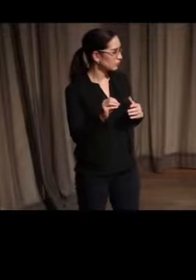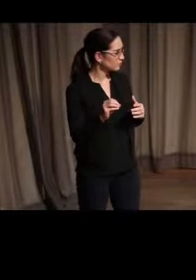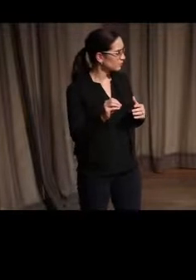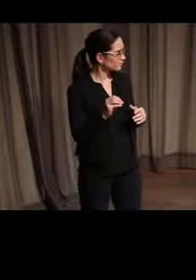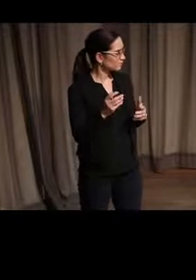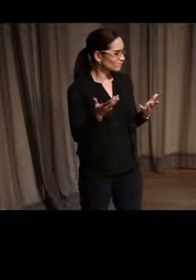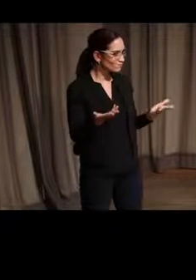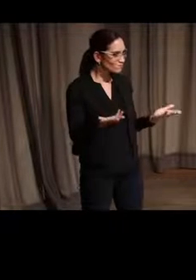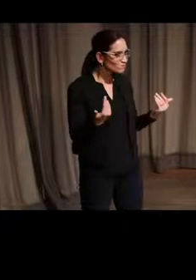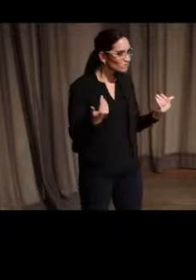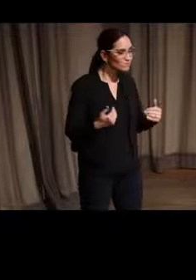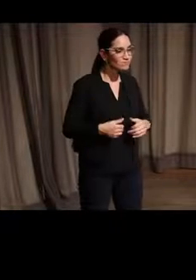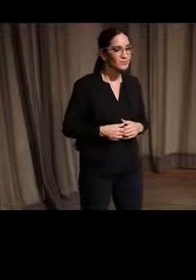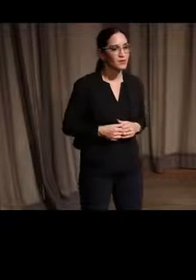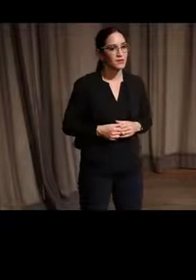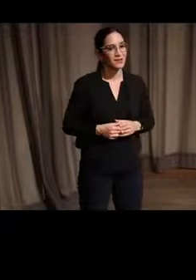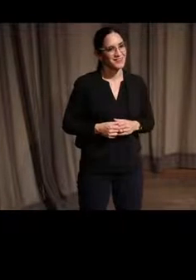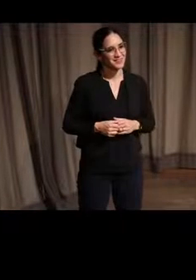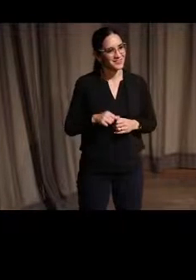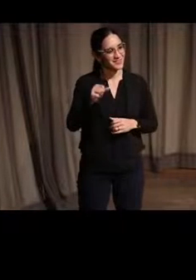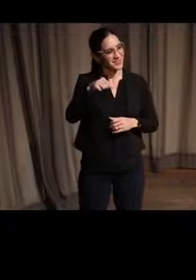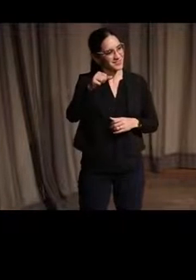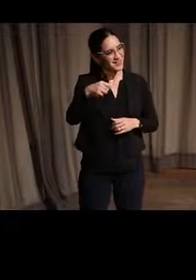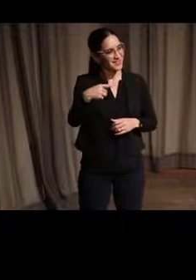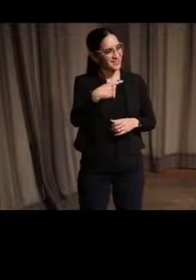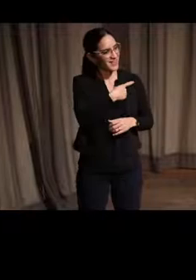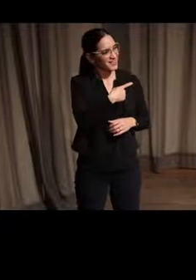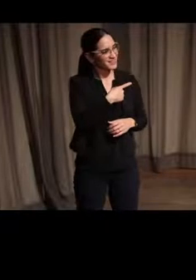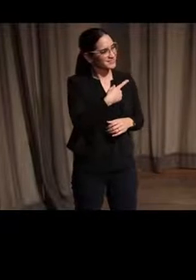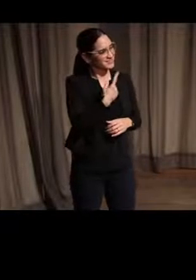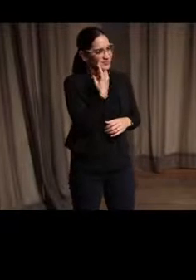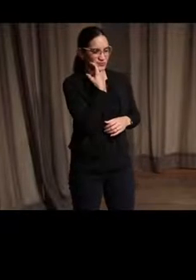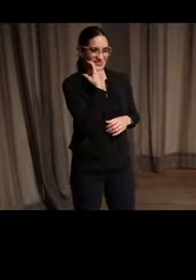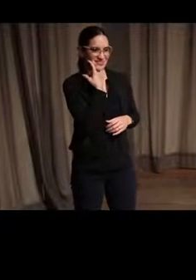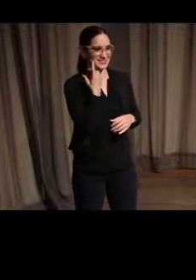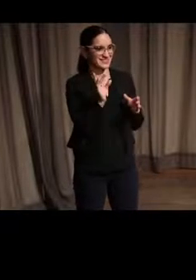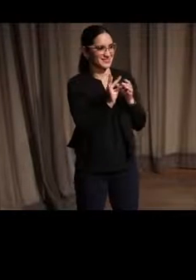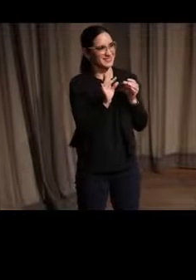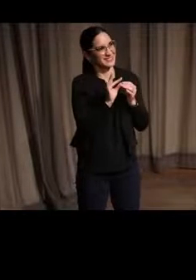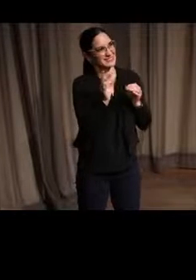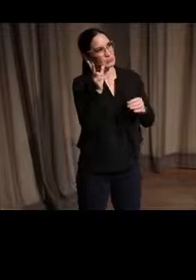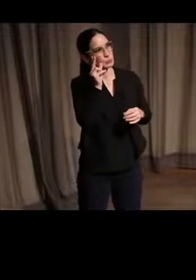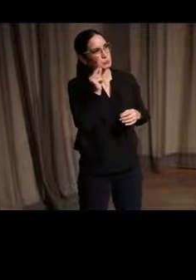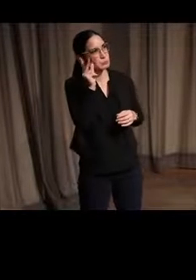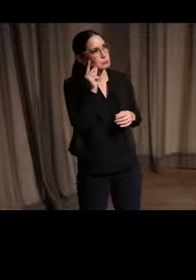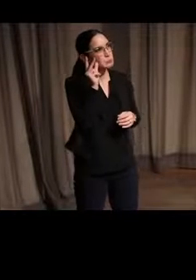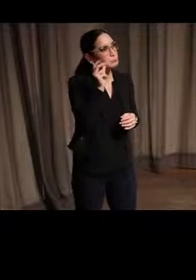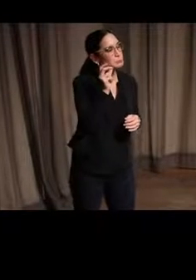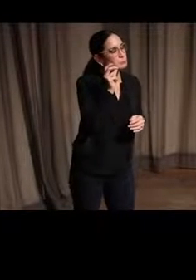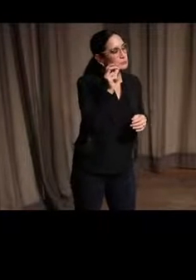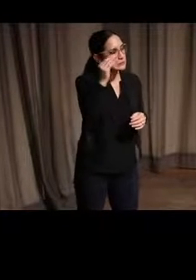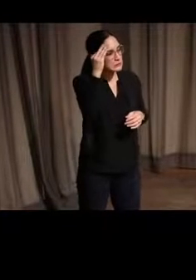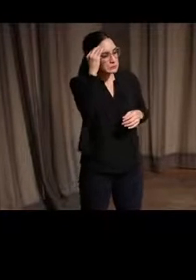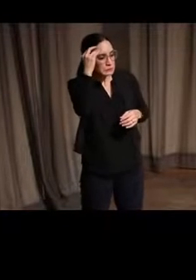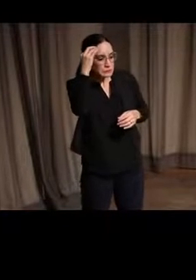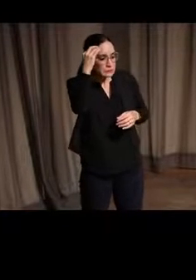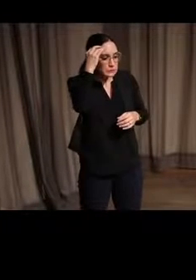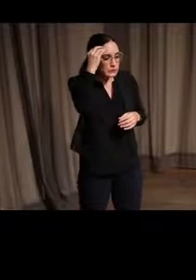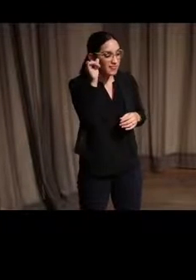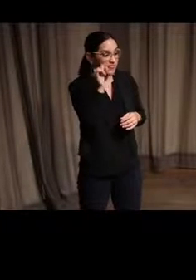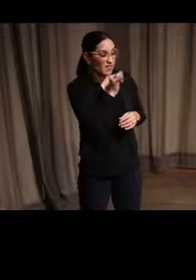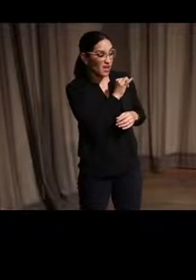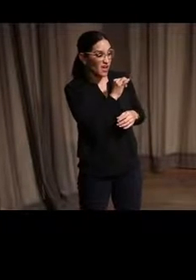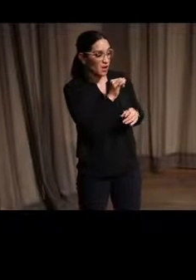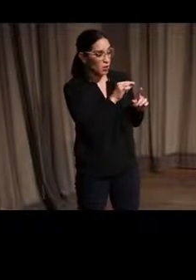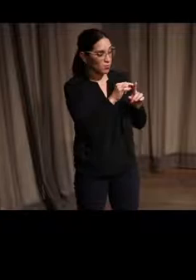Yeah, and this is a work too that I've been thinking about now, now post-Roe a lot actually, because yes, I made this work